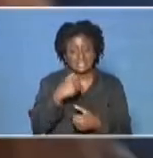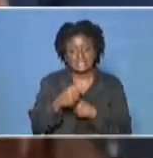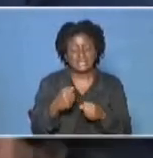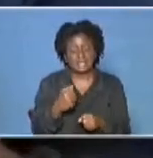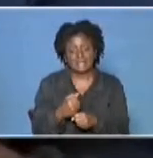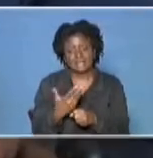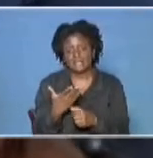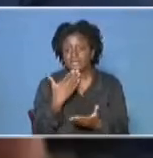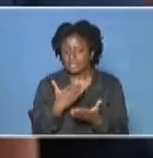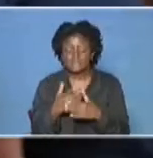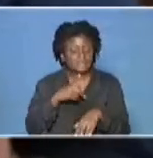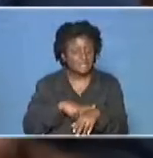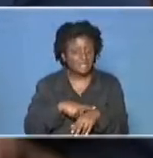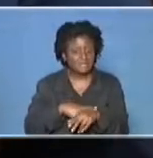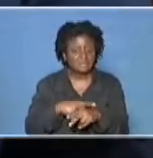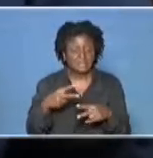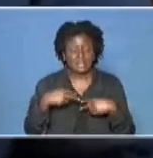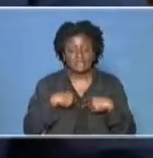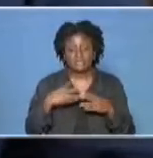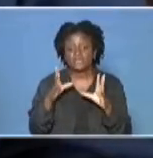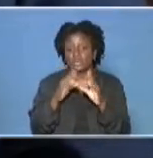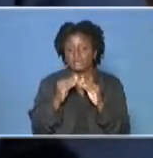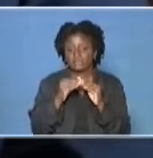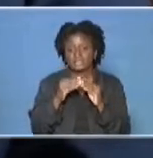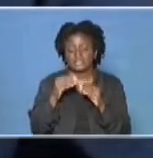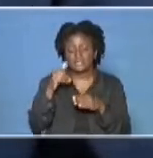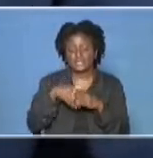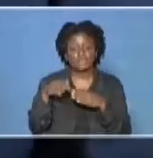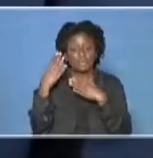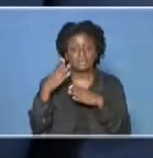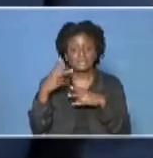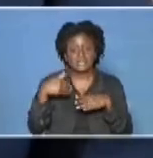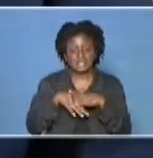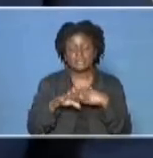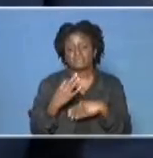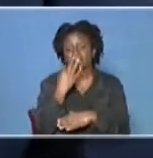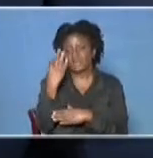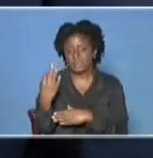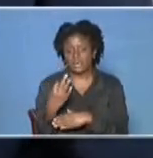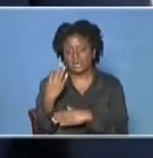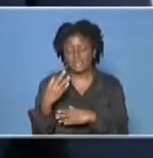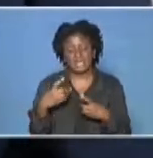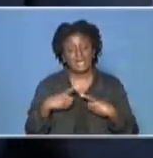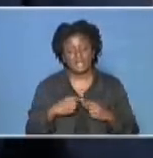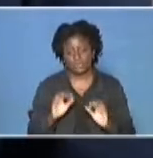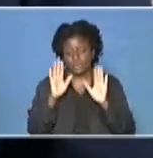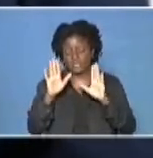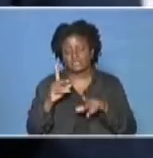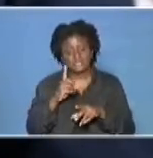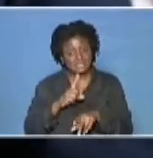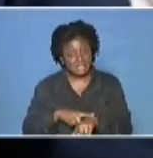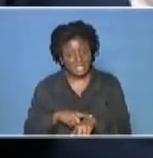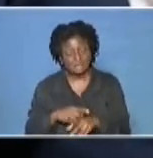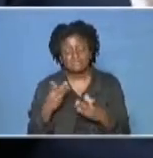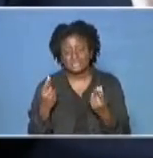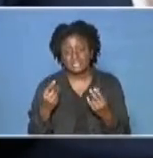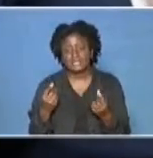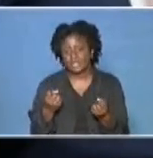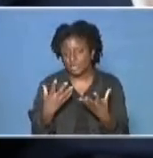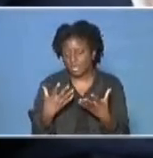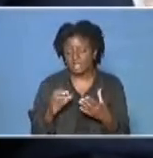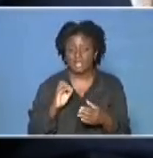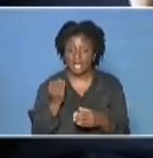in the Bahamas in February, where we had a wonderful time, got a lot done, and of course our